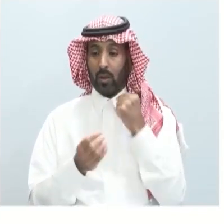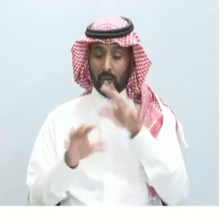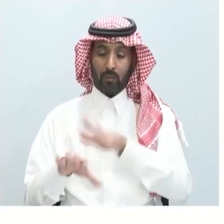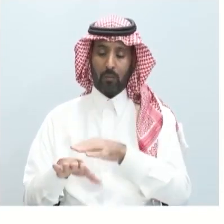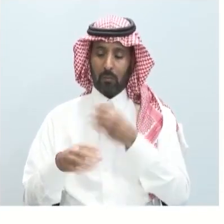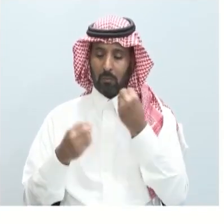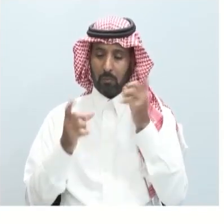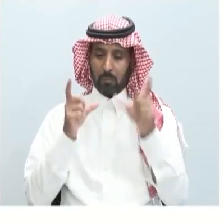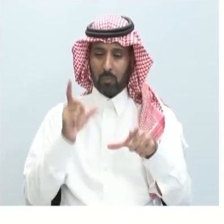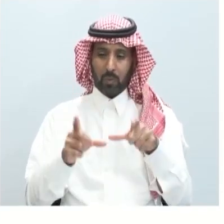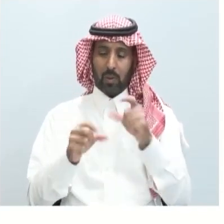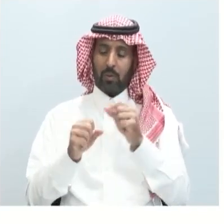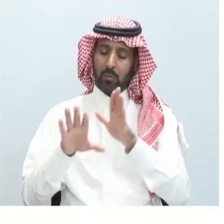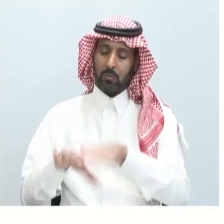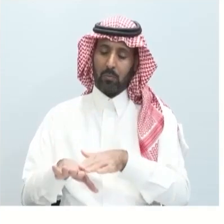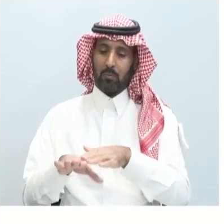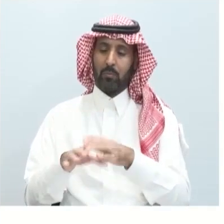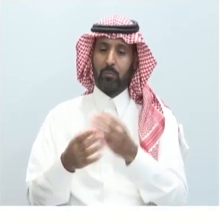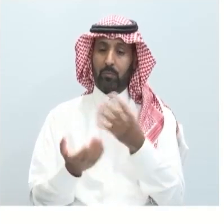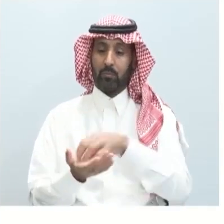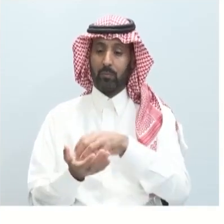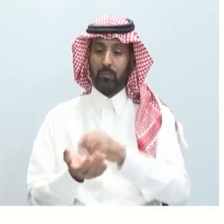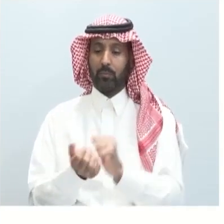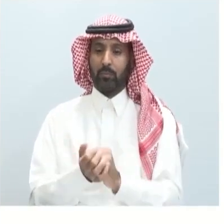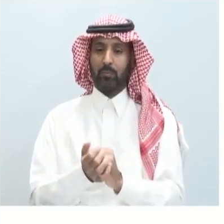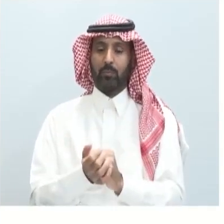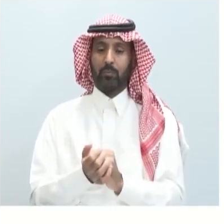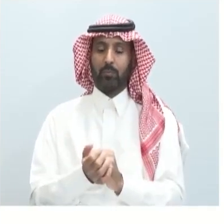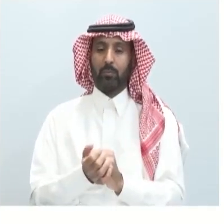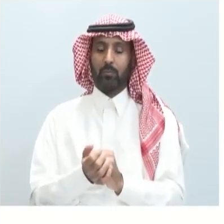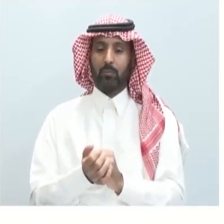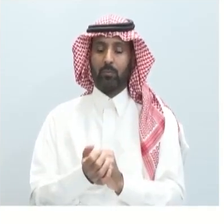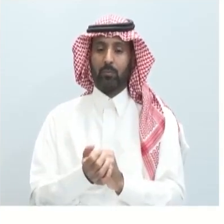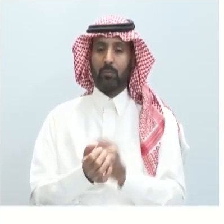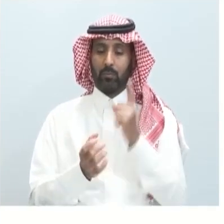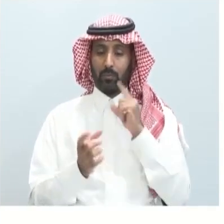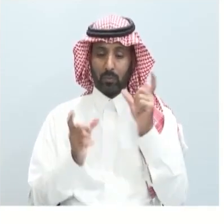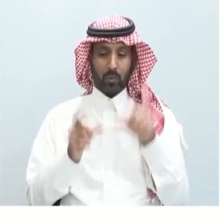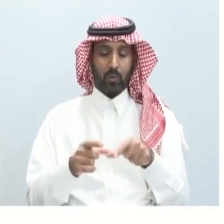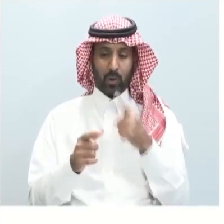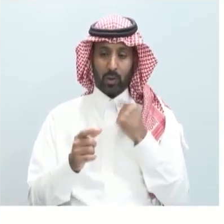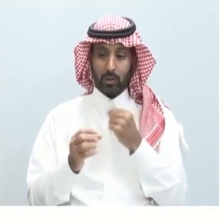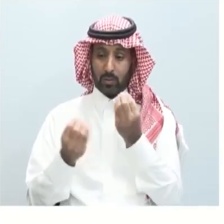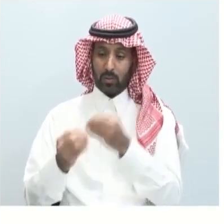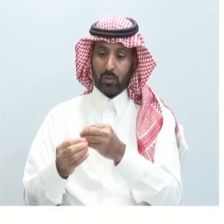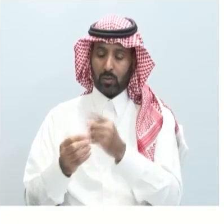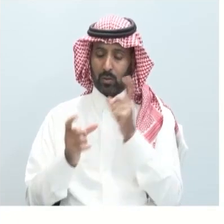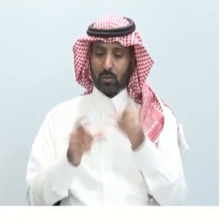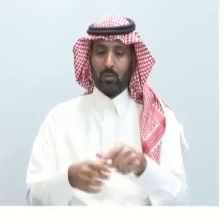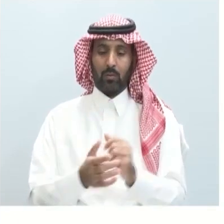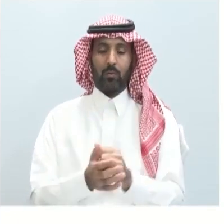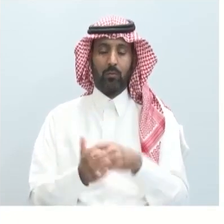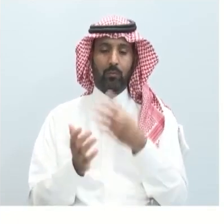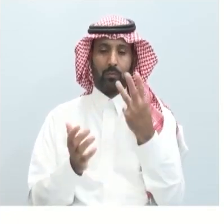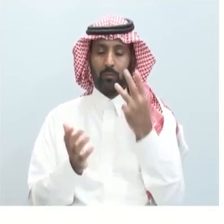someplace, to provide a place to stay, this is accommodate, and also to cater for the needs of the visitors. In